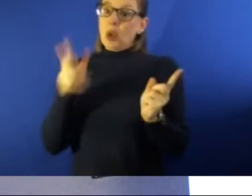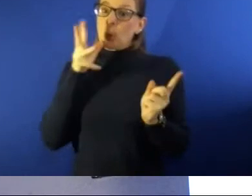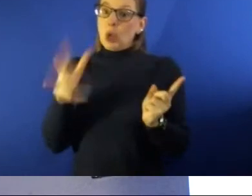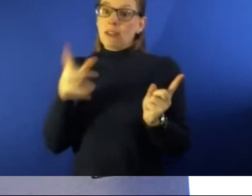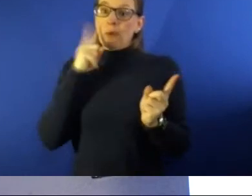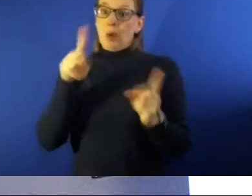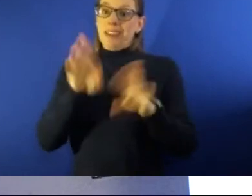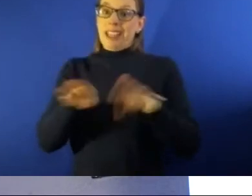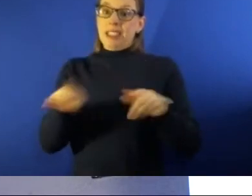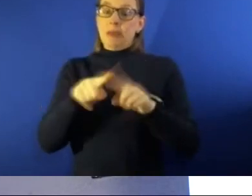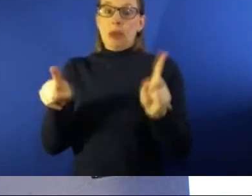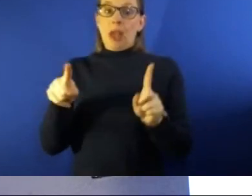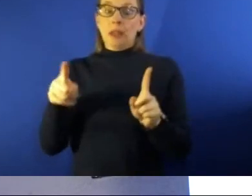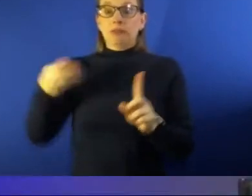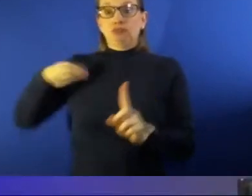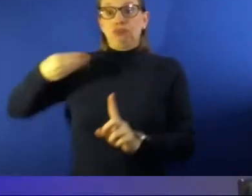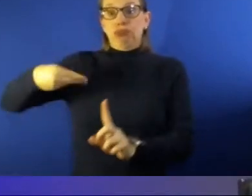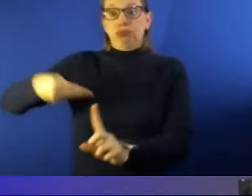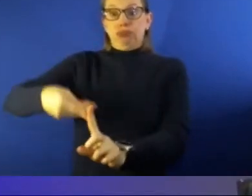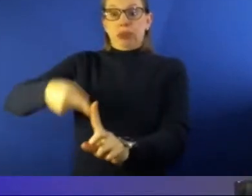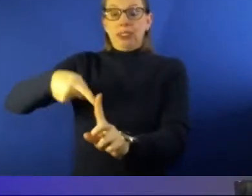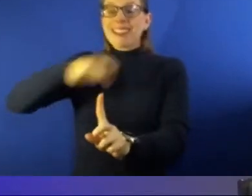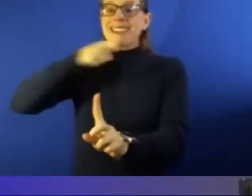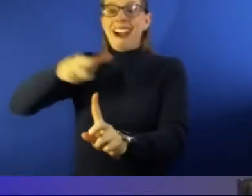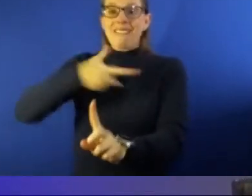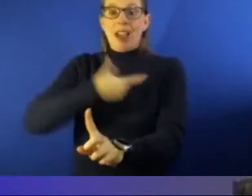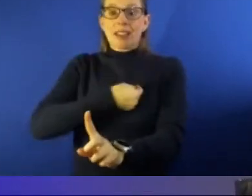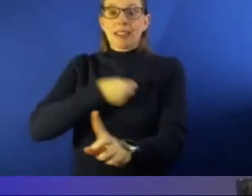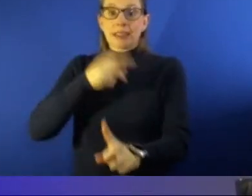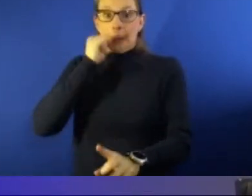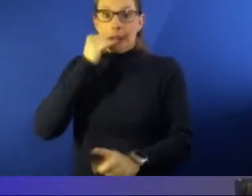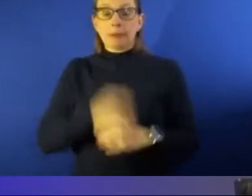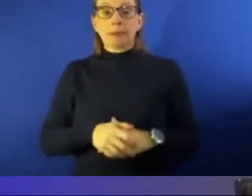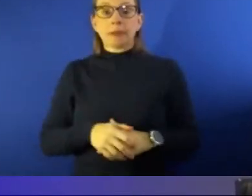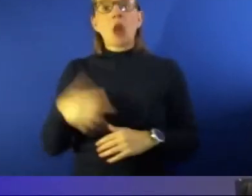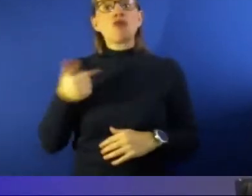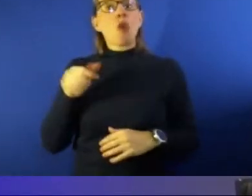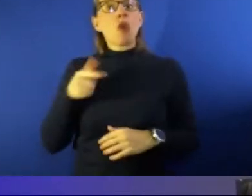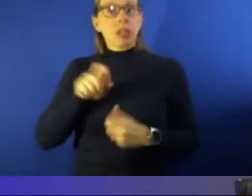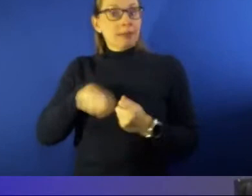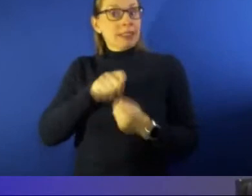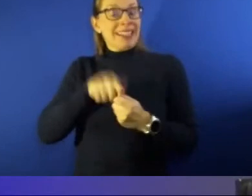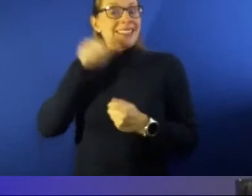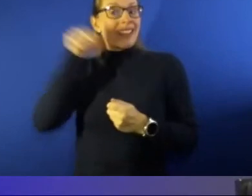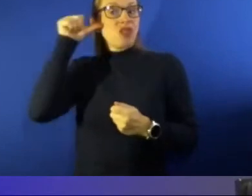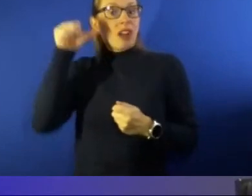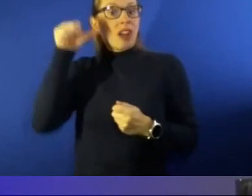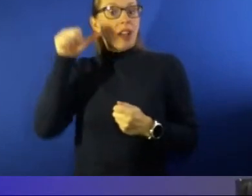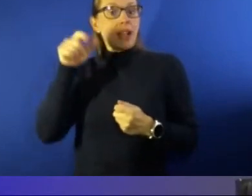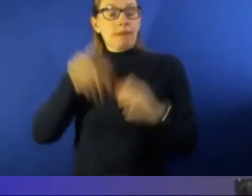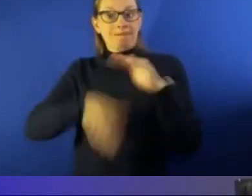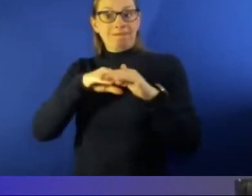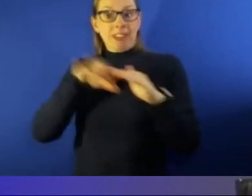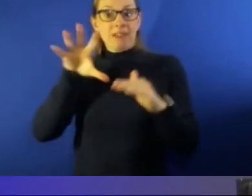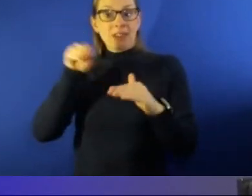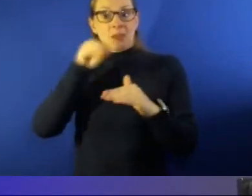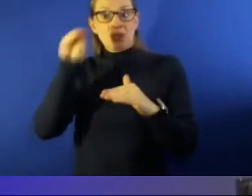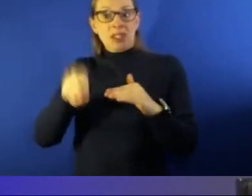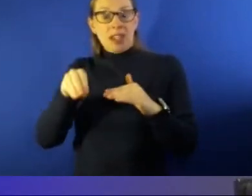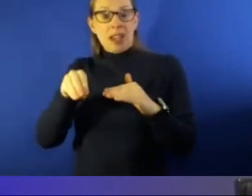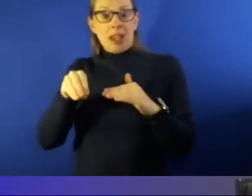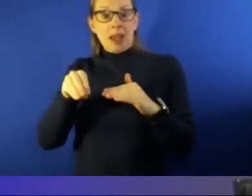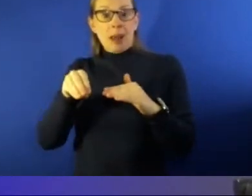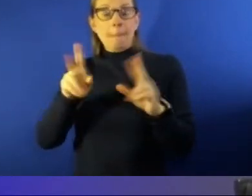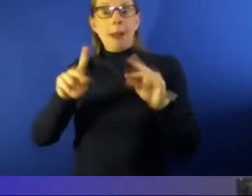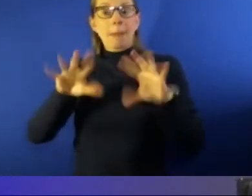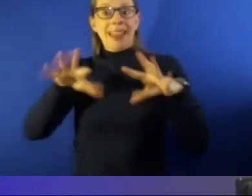to trickle down to the unvaccinated. Yeah, so to speak of Georgia in particular, just yesterday they reached 50% of the population fully vaccinated. So they're